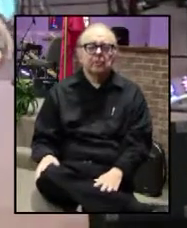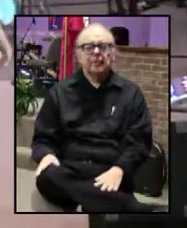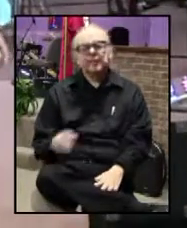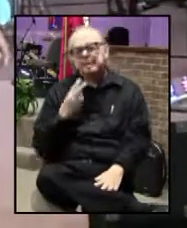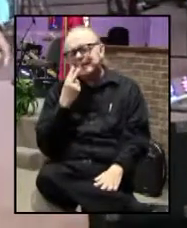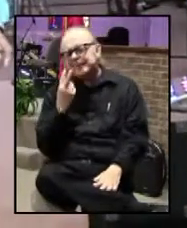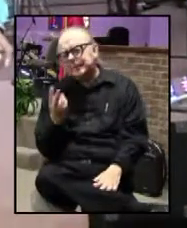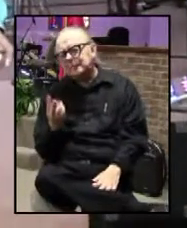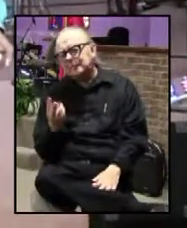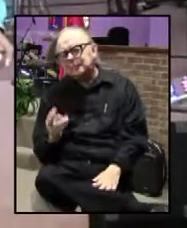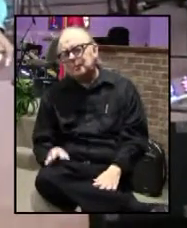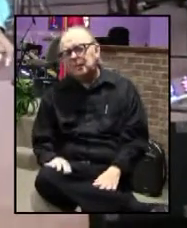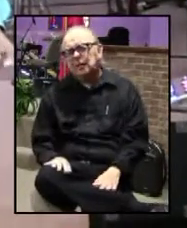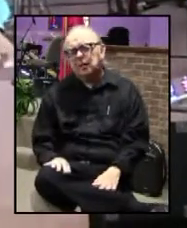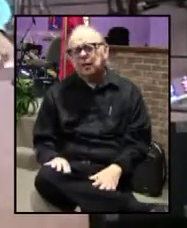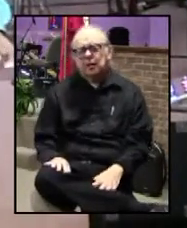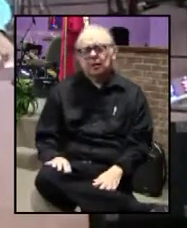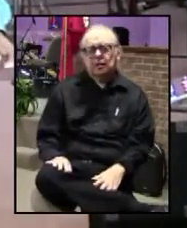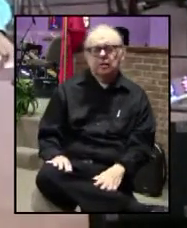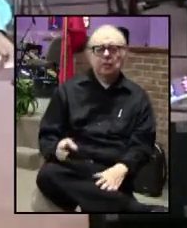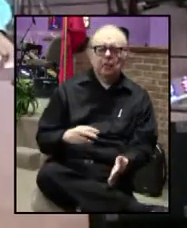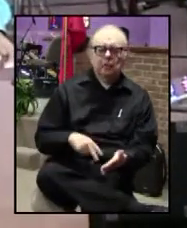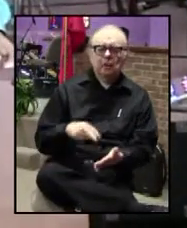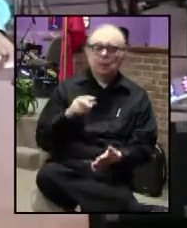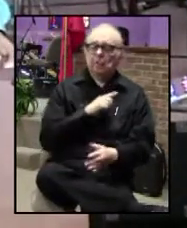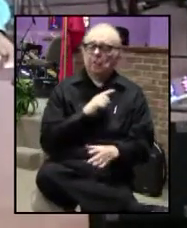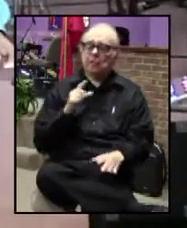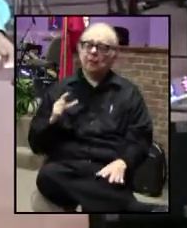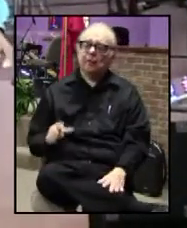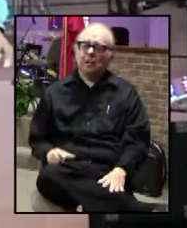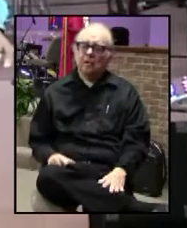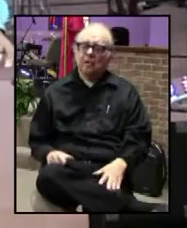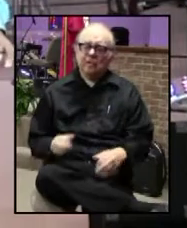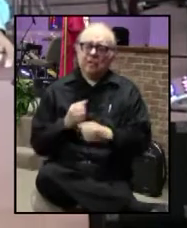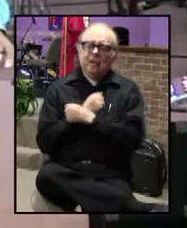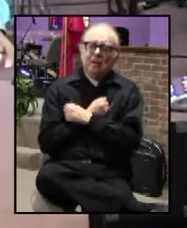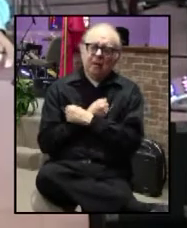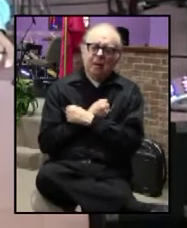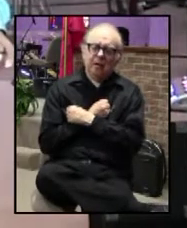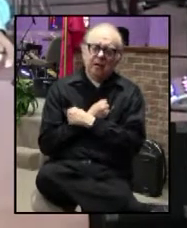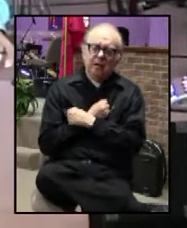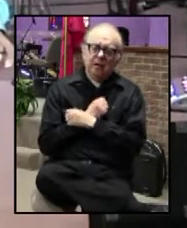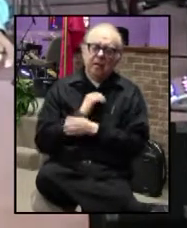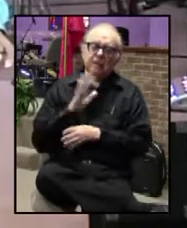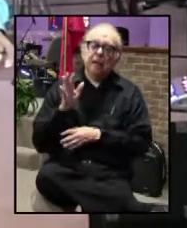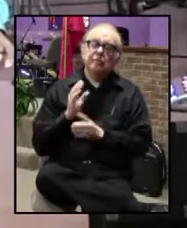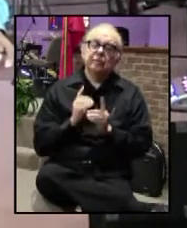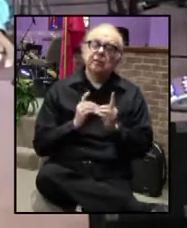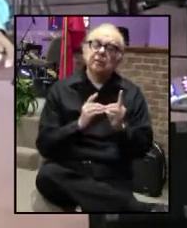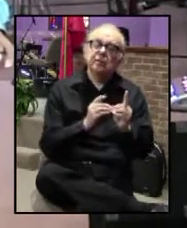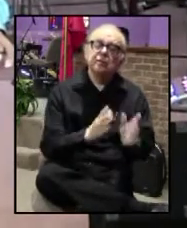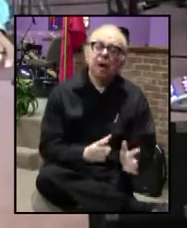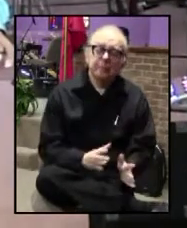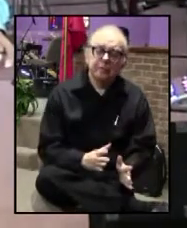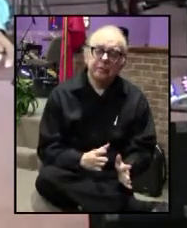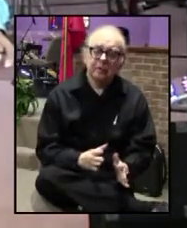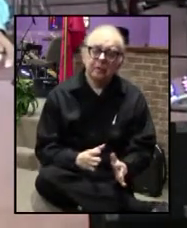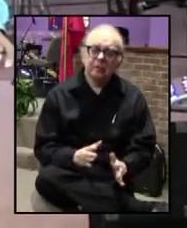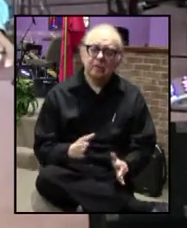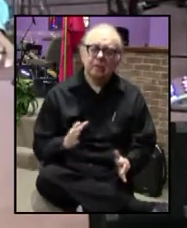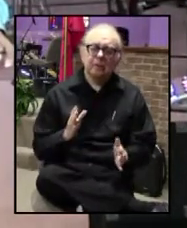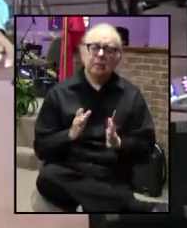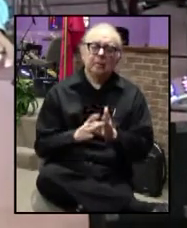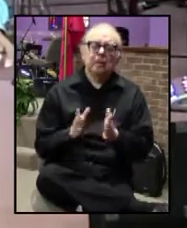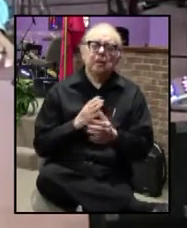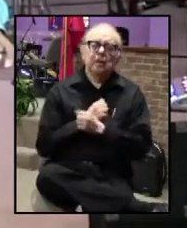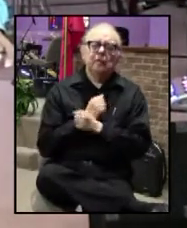You see, the resurrected Lord loved his disciples. He loved